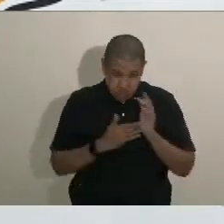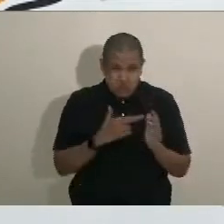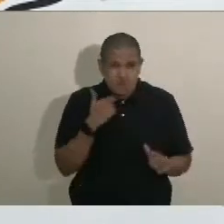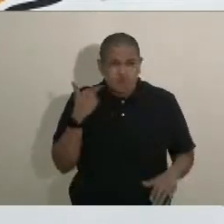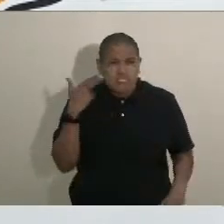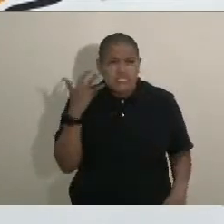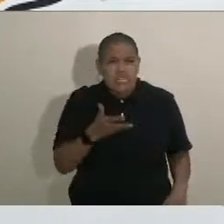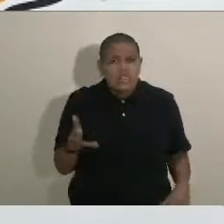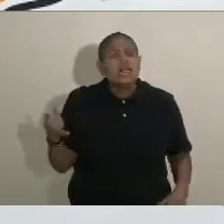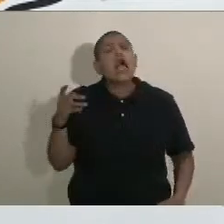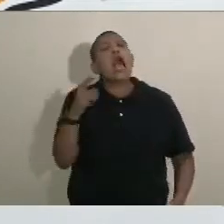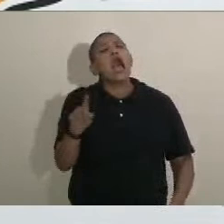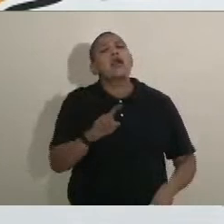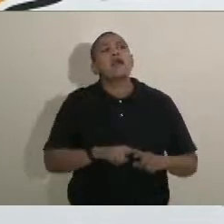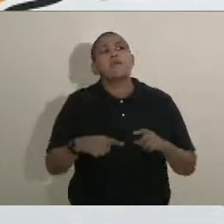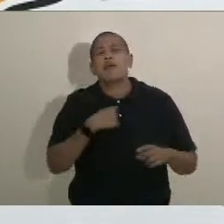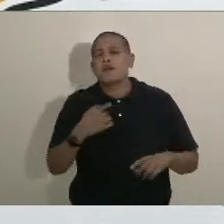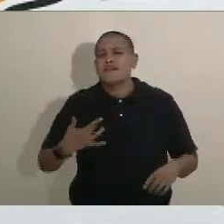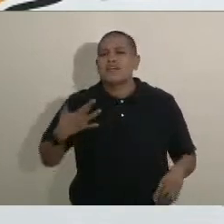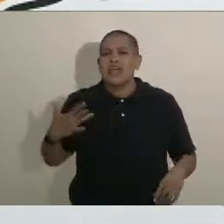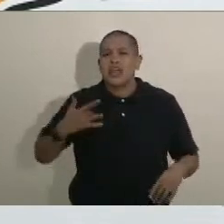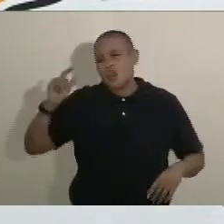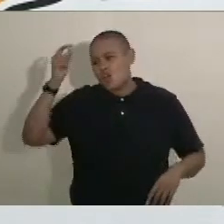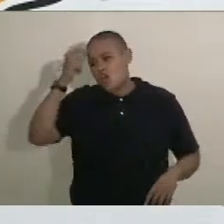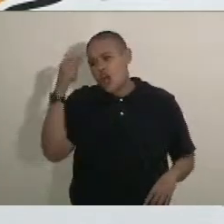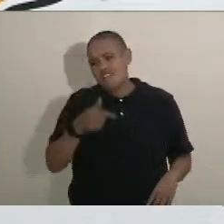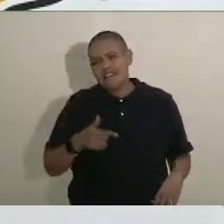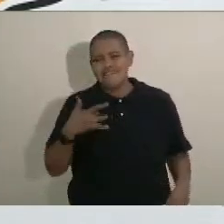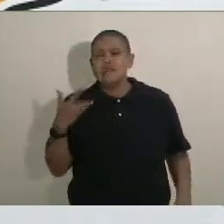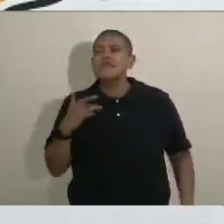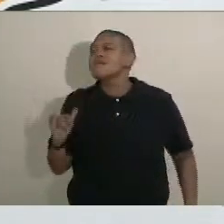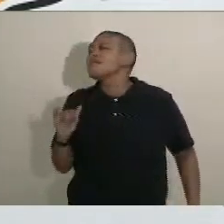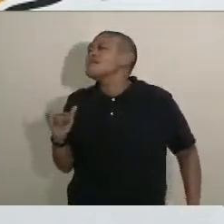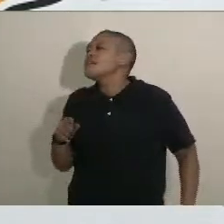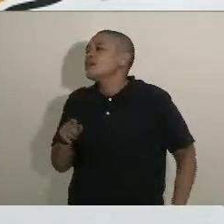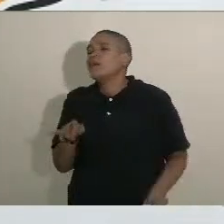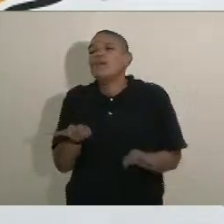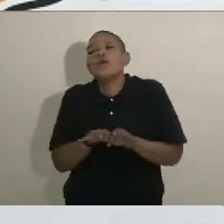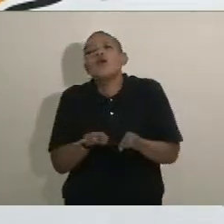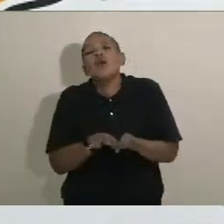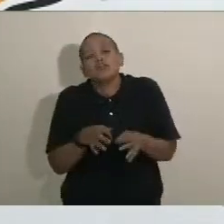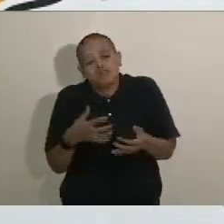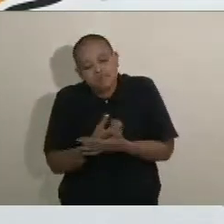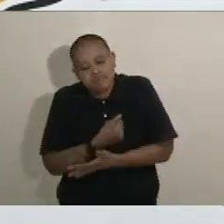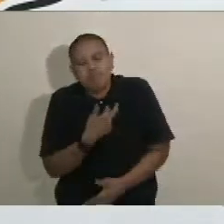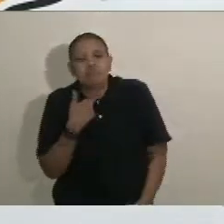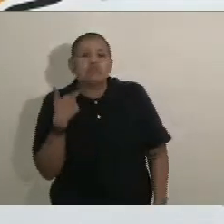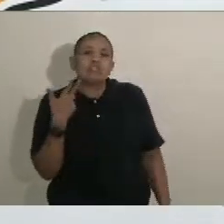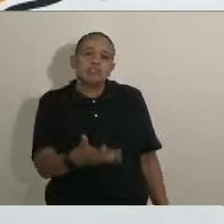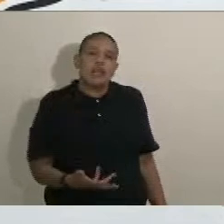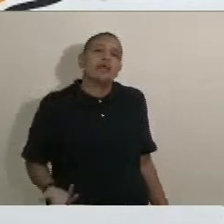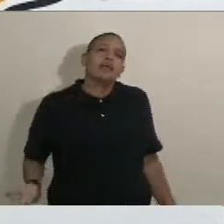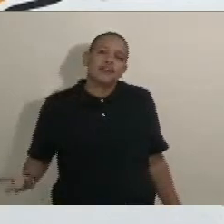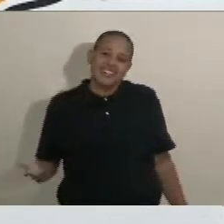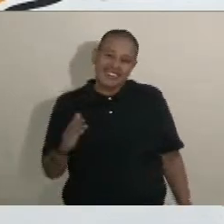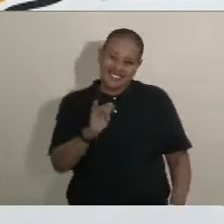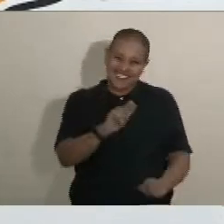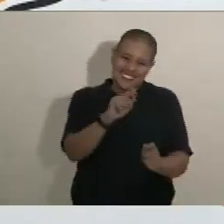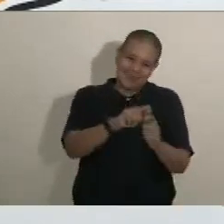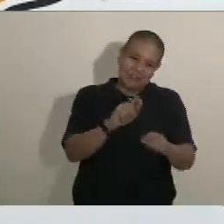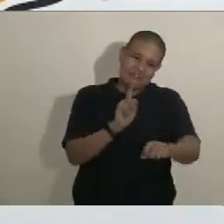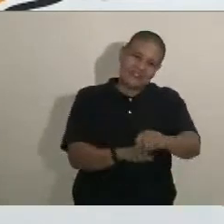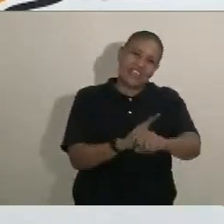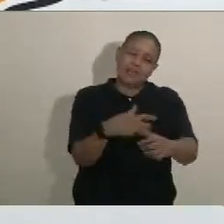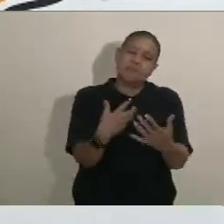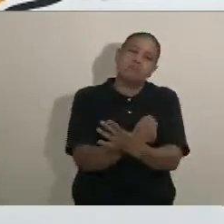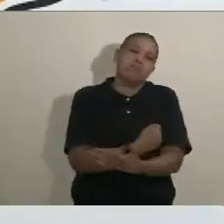risks, but we felt, the government that is, that it was worth taking that risk at that particular point in